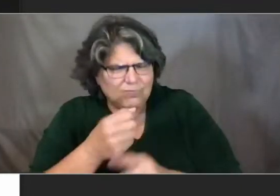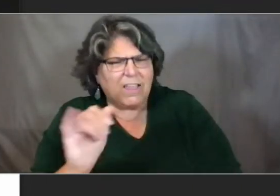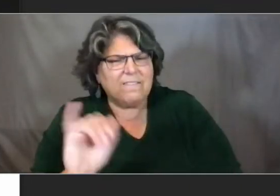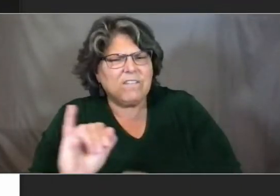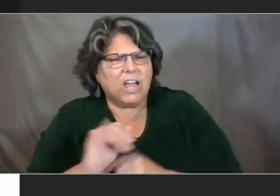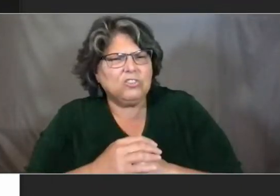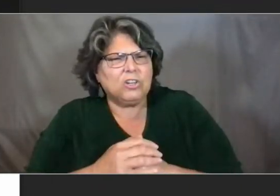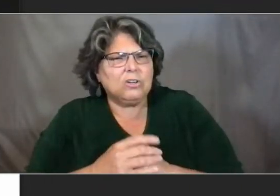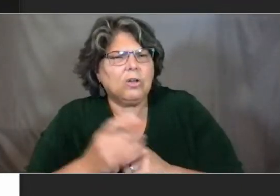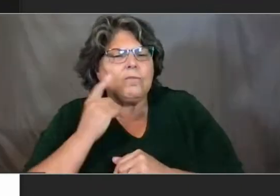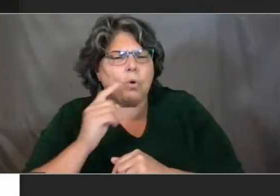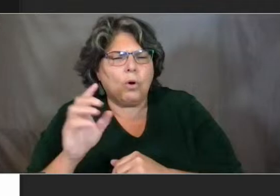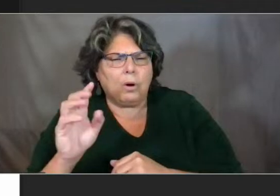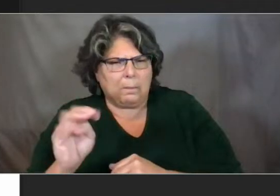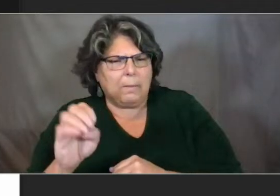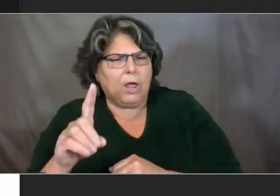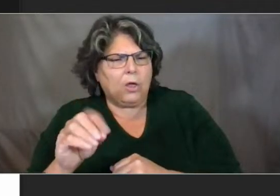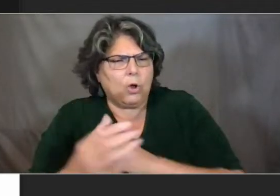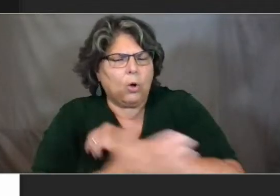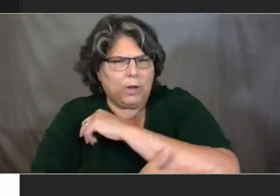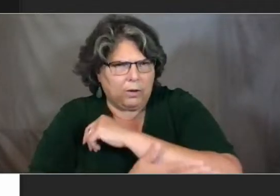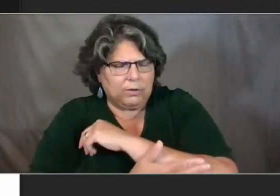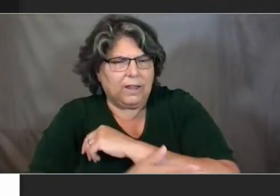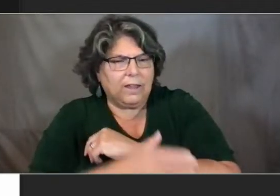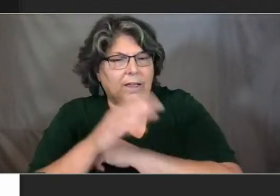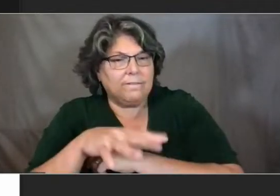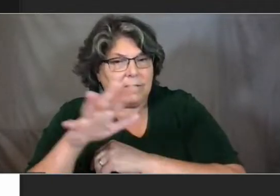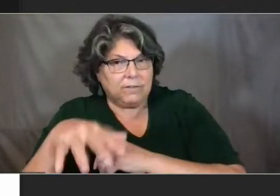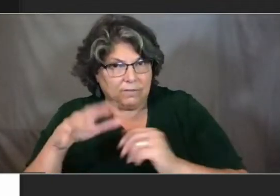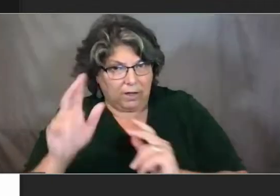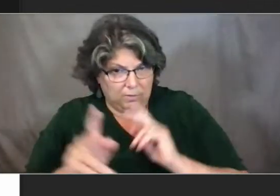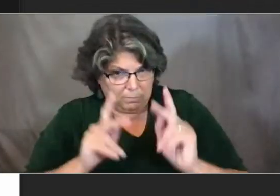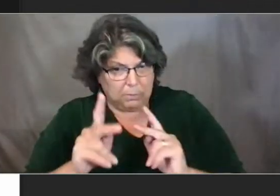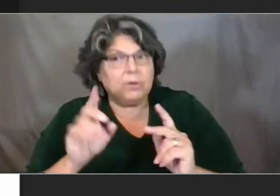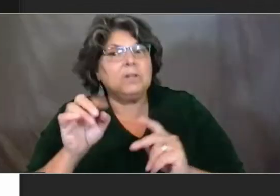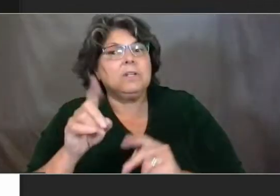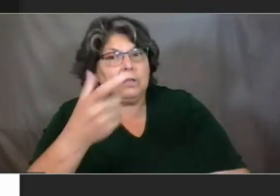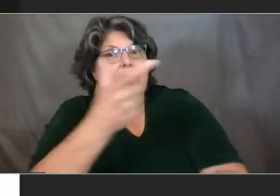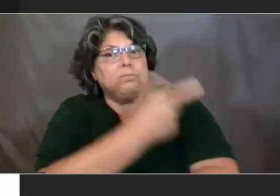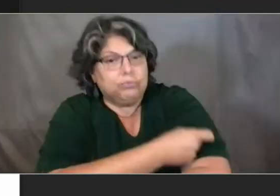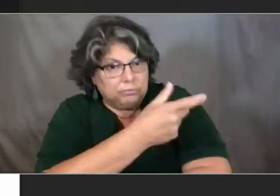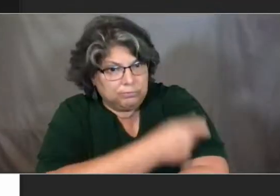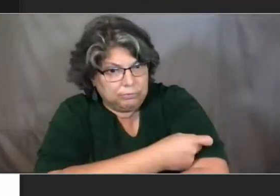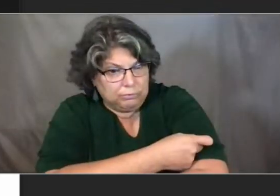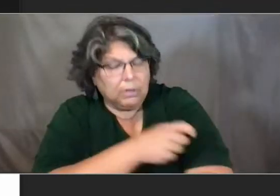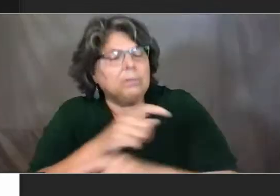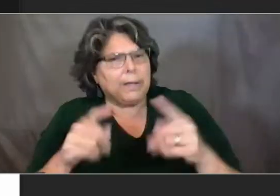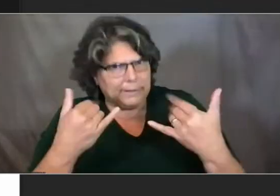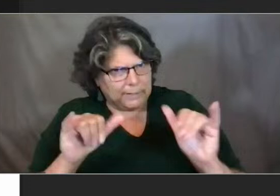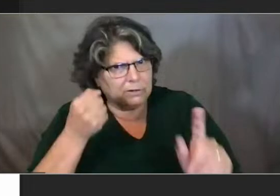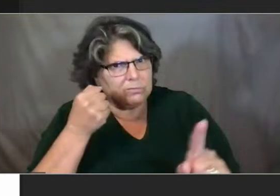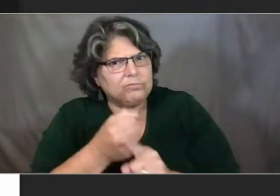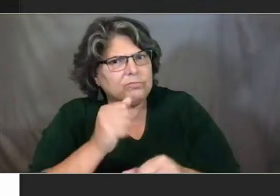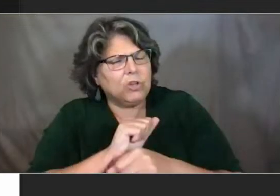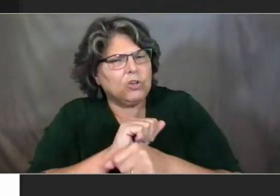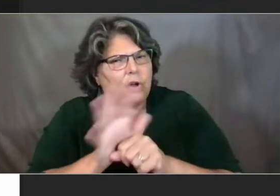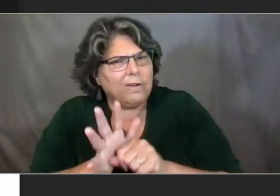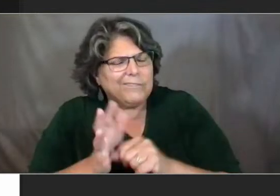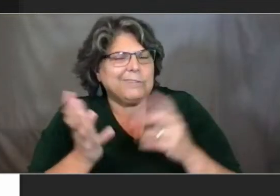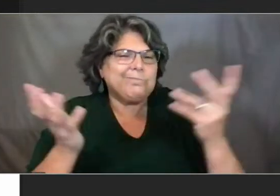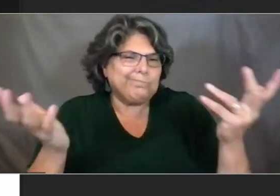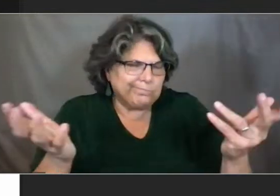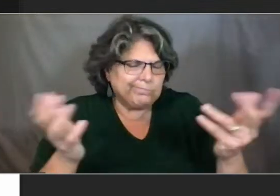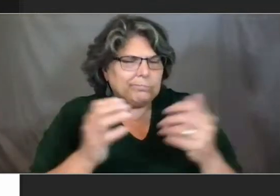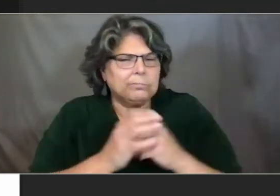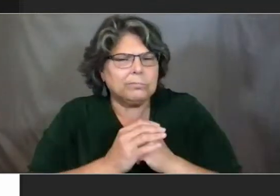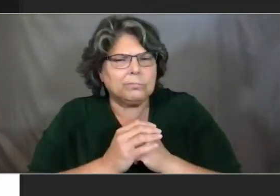have 55 post-vaccination infections of people who are fully vaccinated,